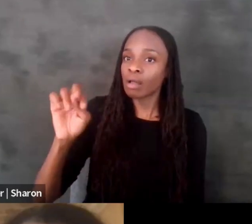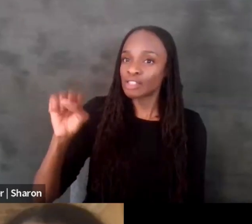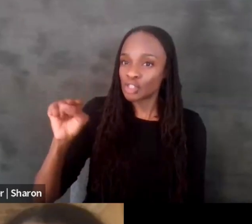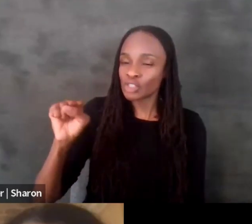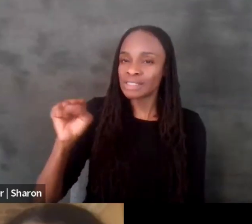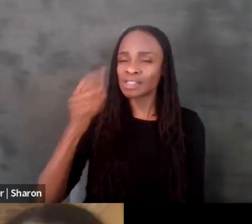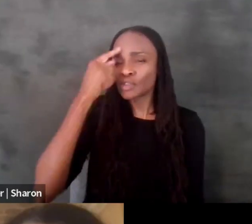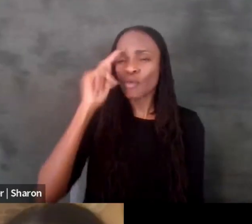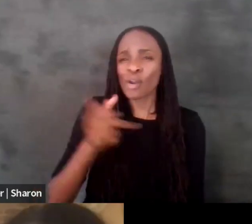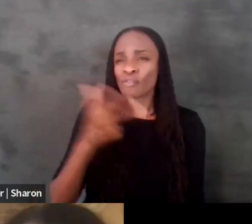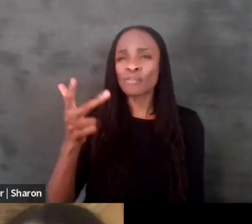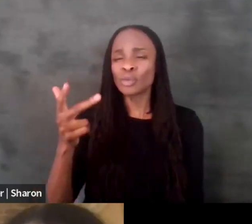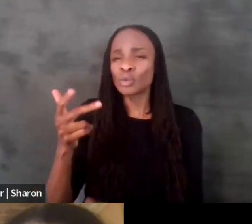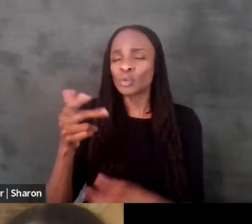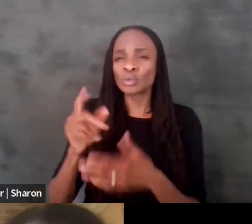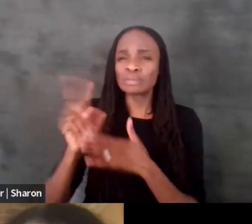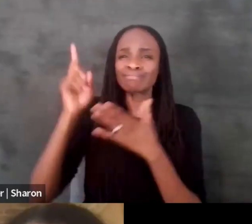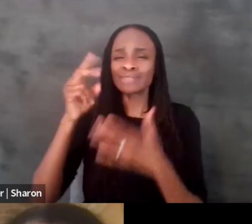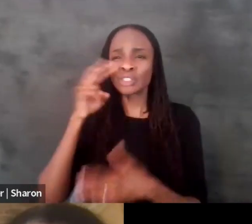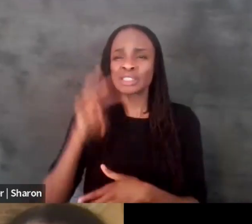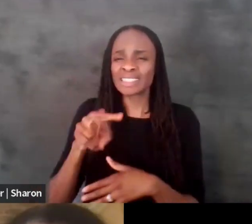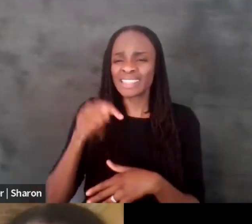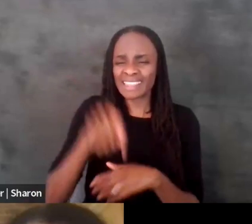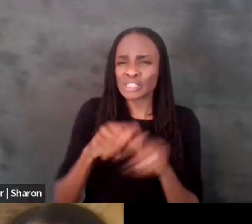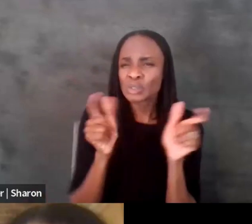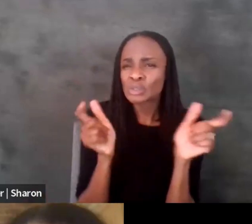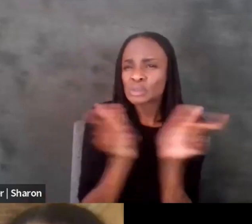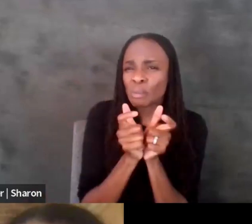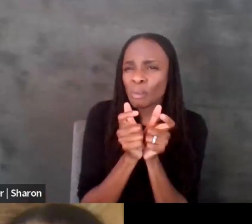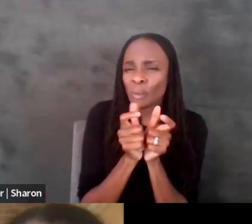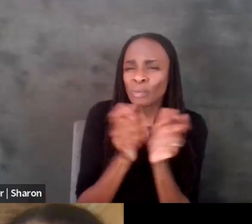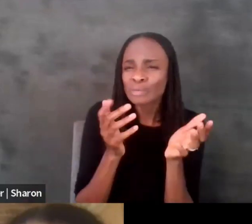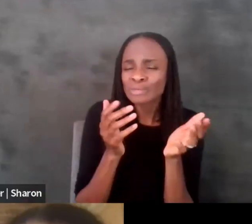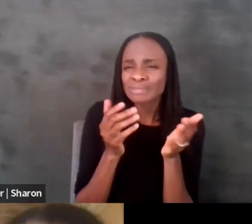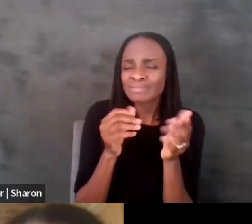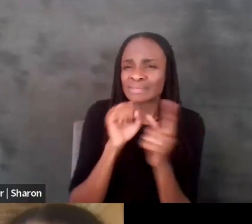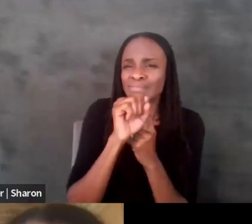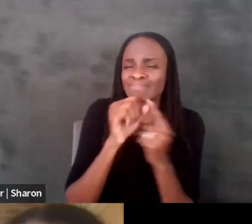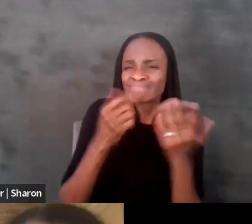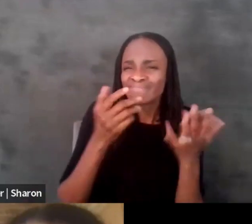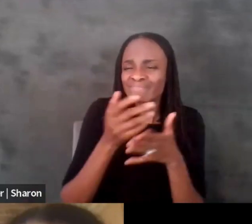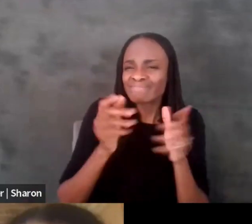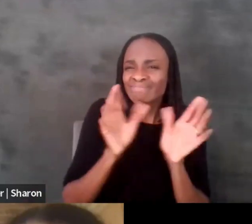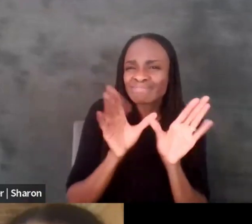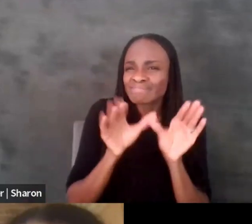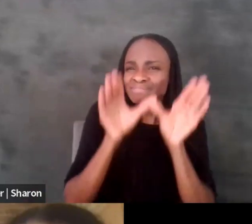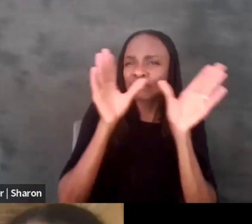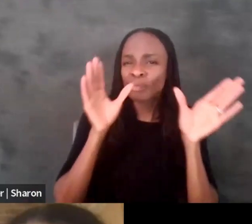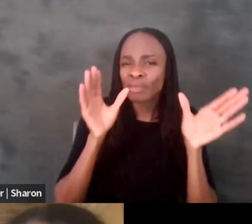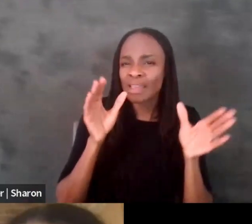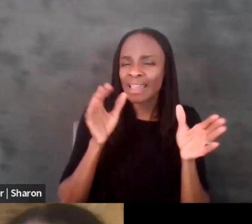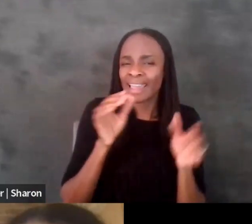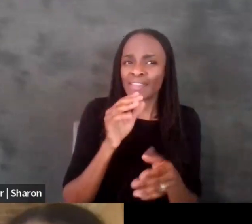this microcosm, in a way, if you please, of these small insects and mhm. how much of a role they